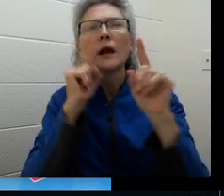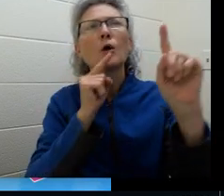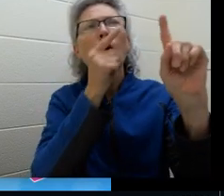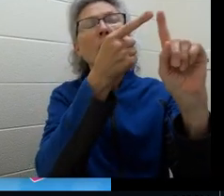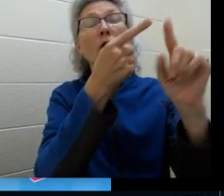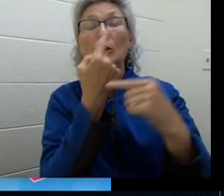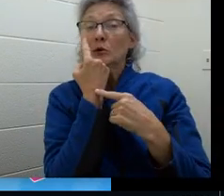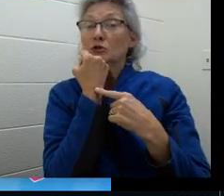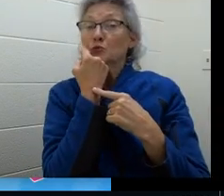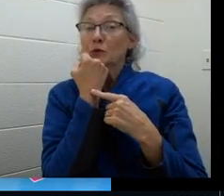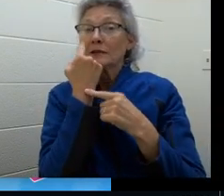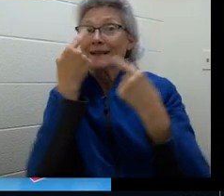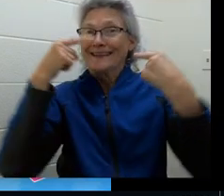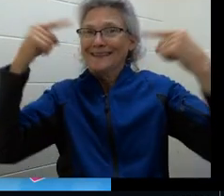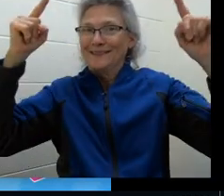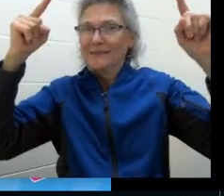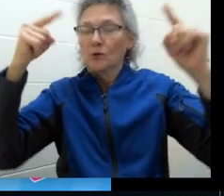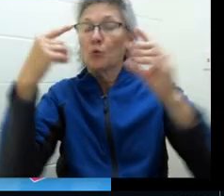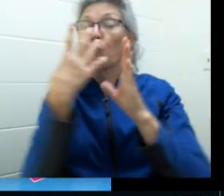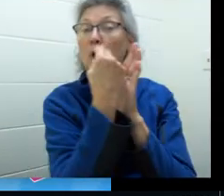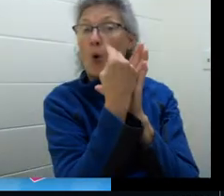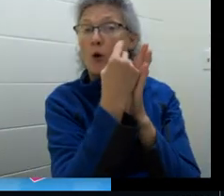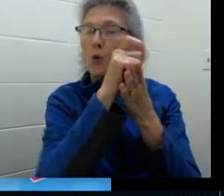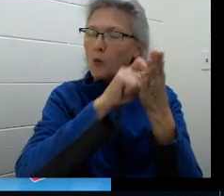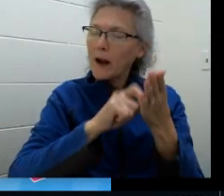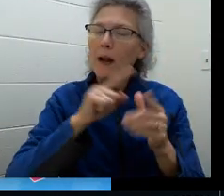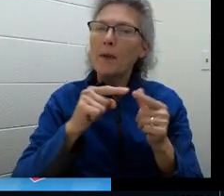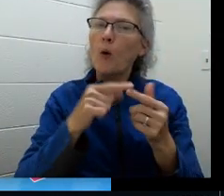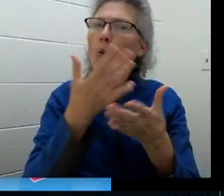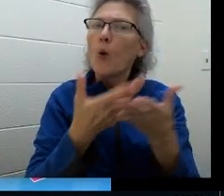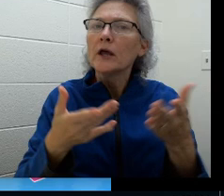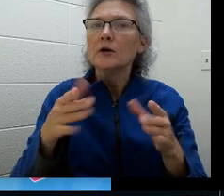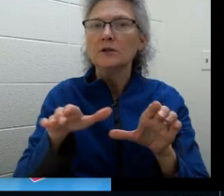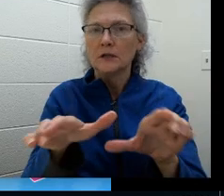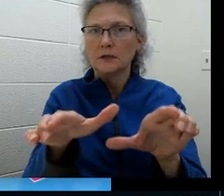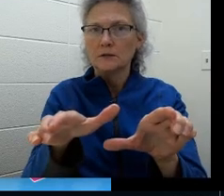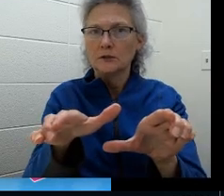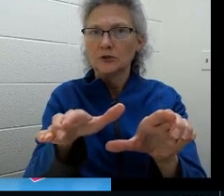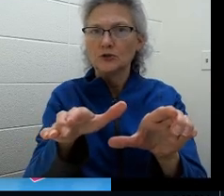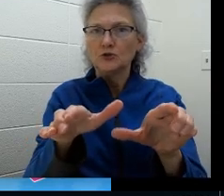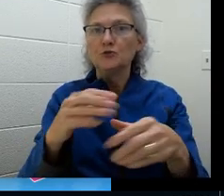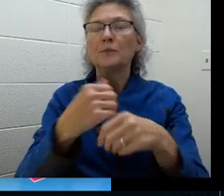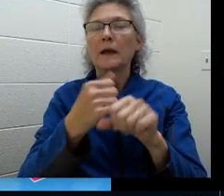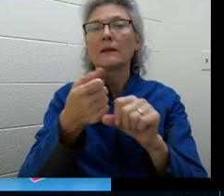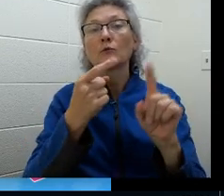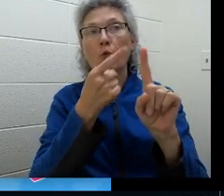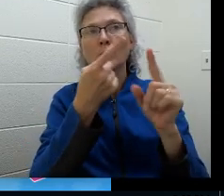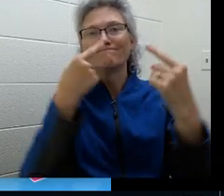recently achieved. Record or write about what you did to achieve that goal.